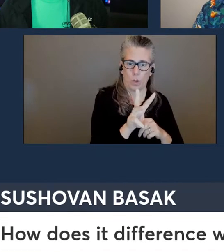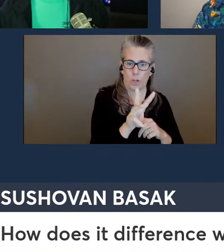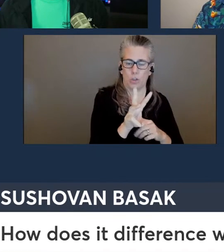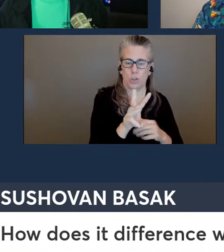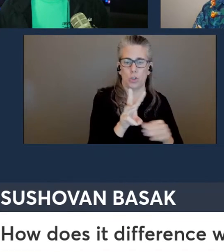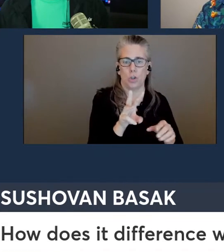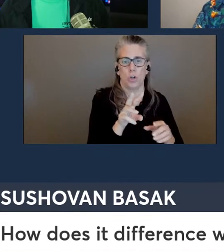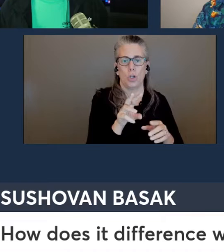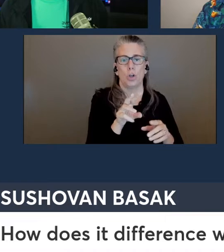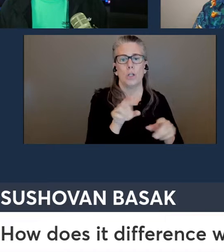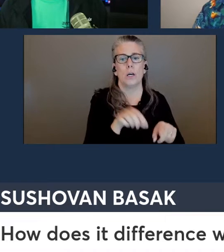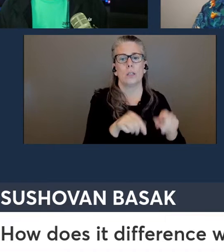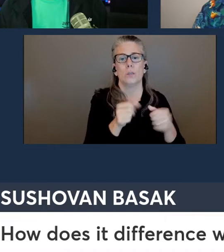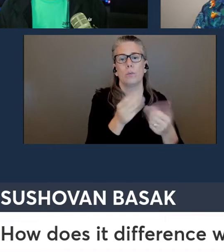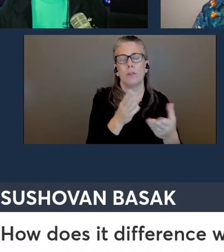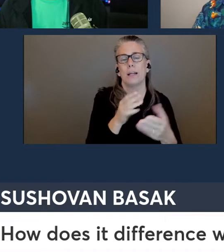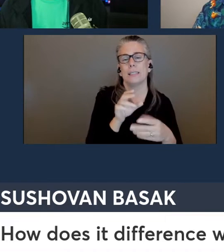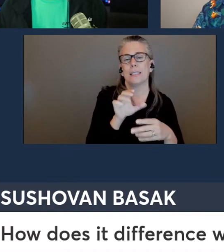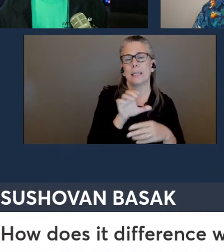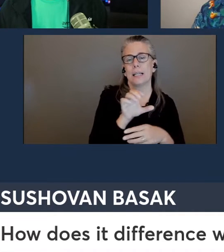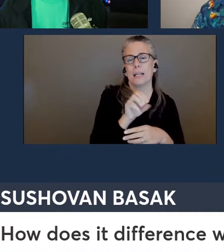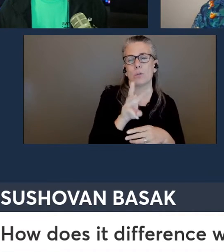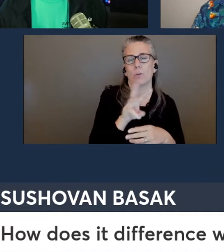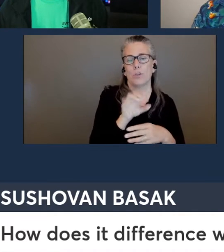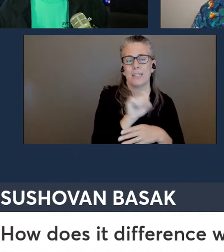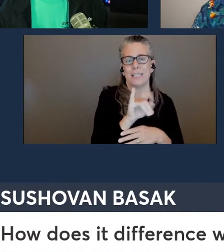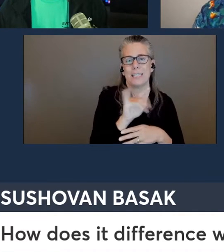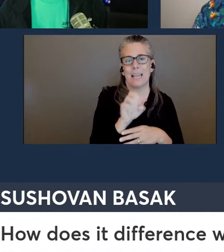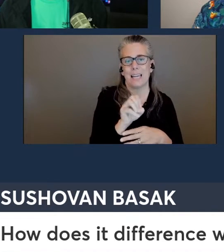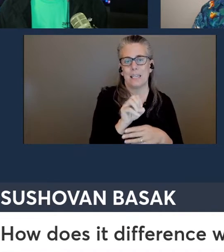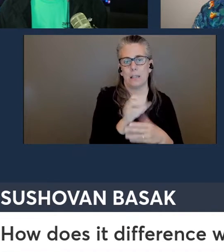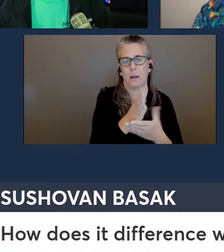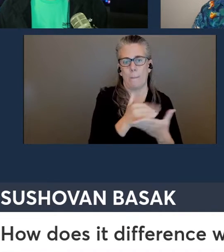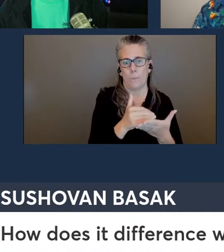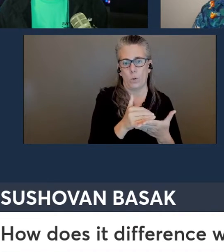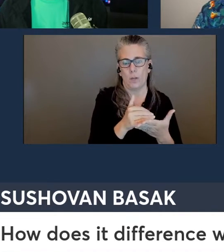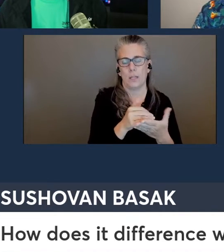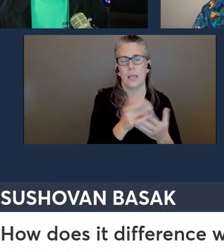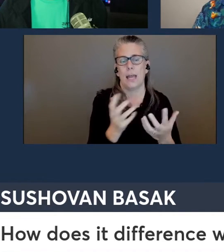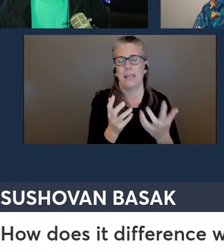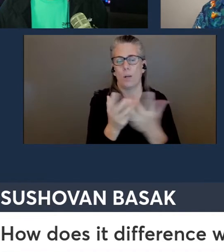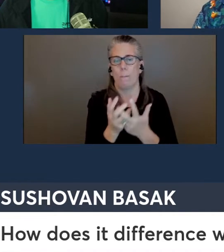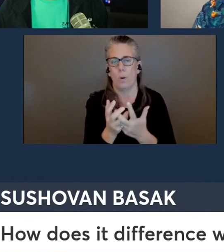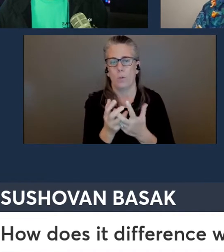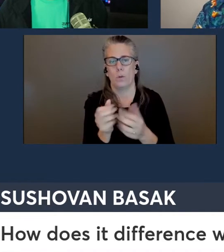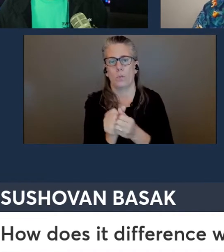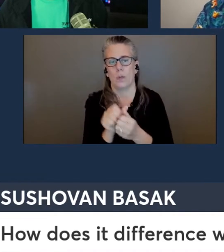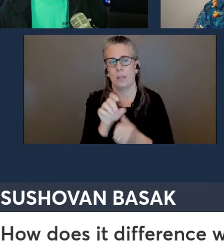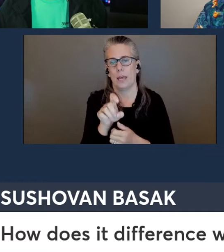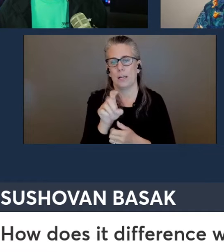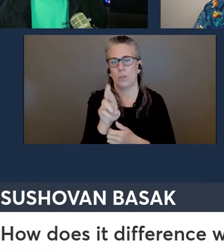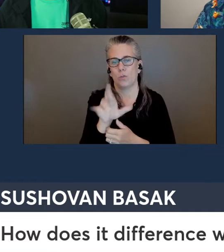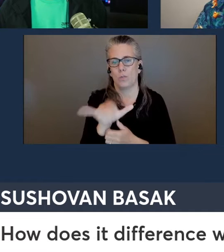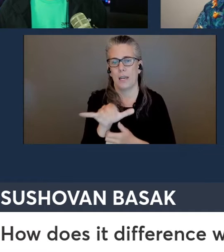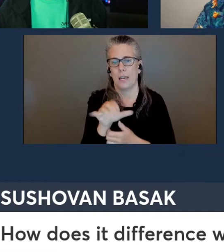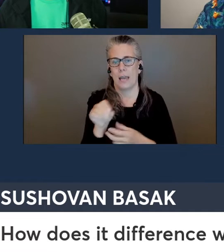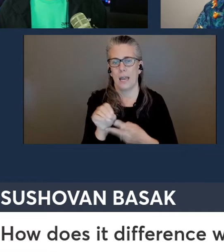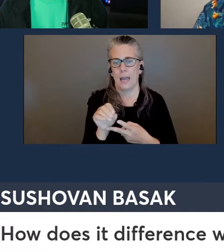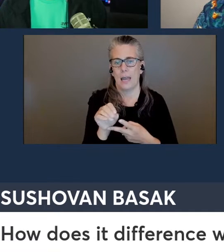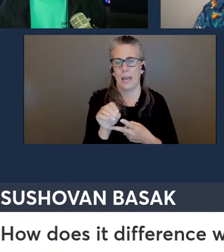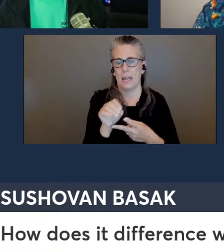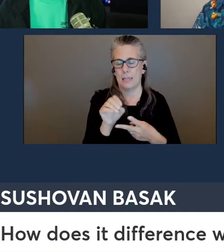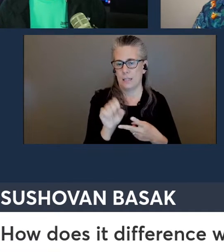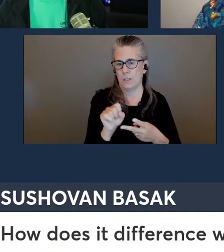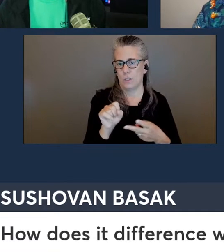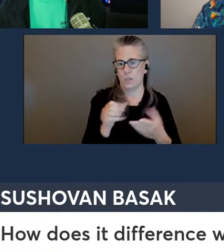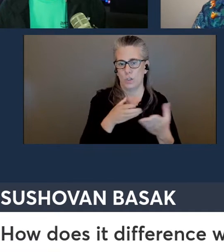client-side component. So okay. It's actually integrated with AWS X-Ray and with Service Lens, CloudWatch Service Lens. So